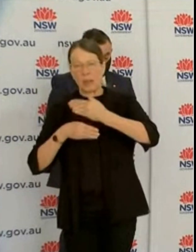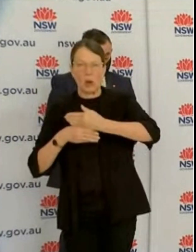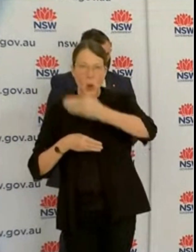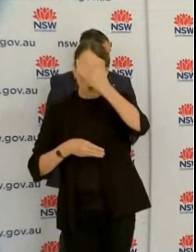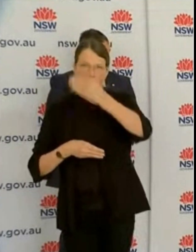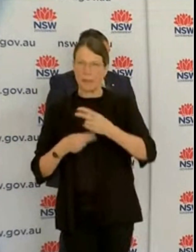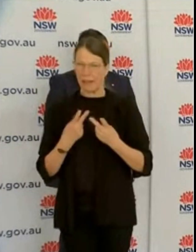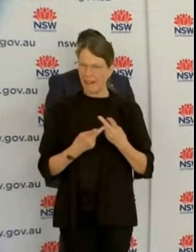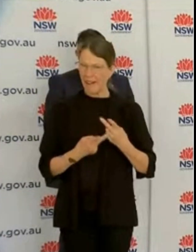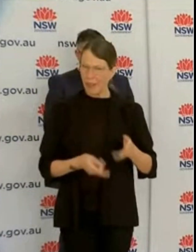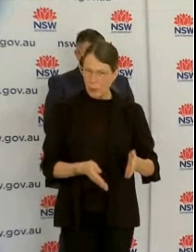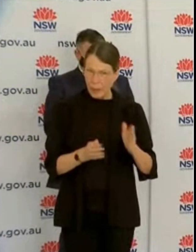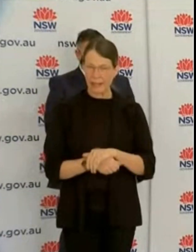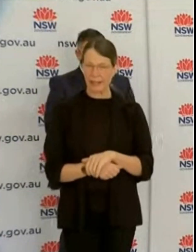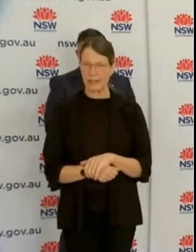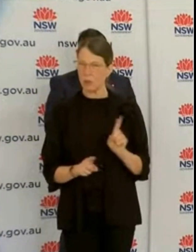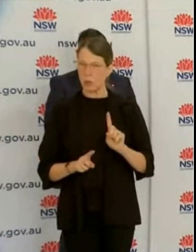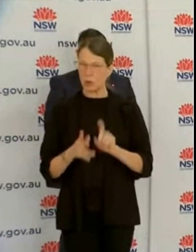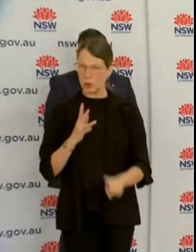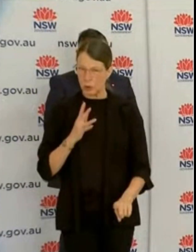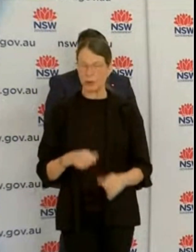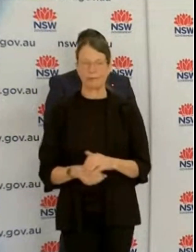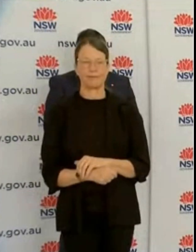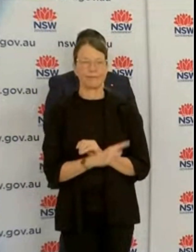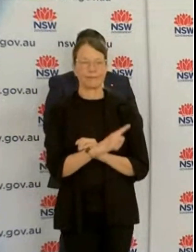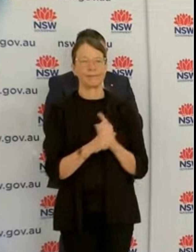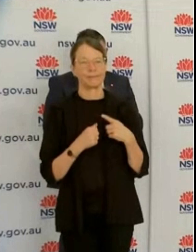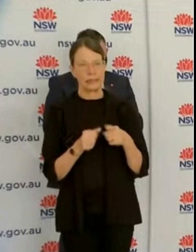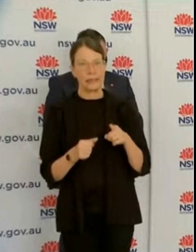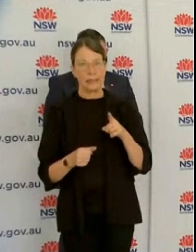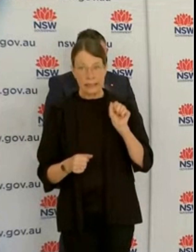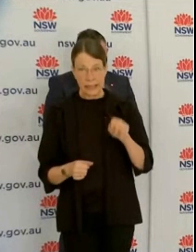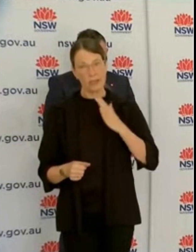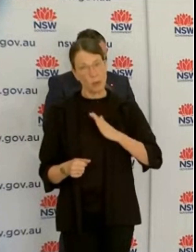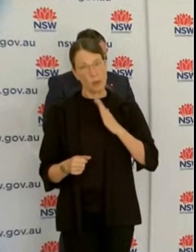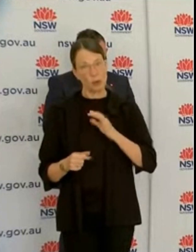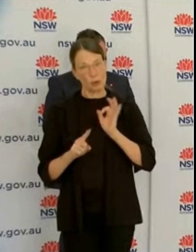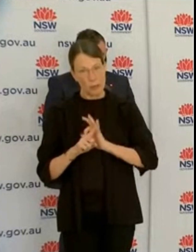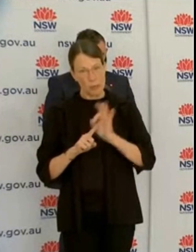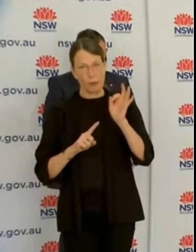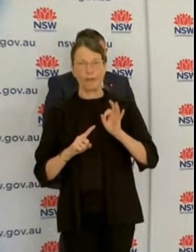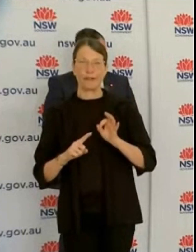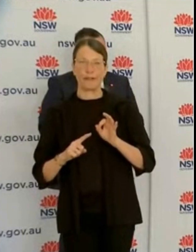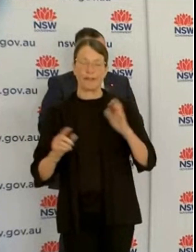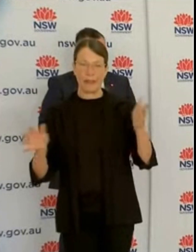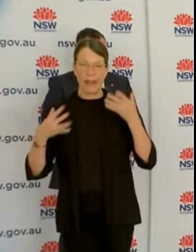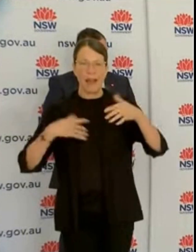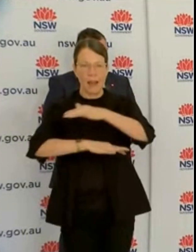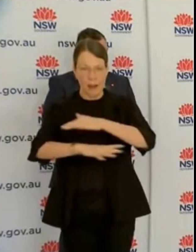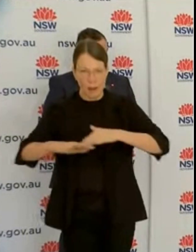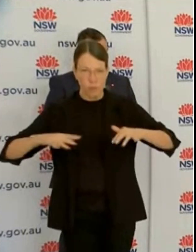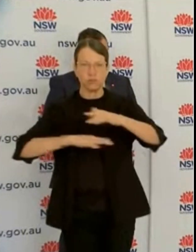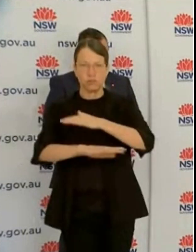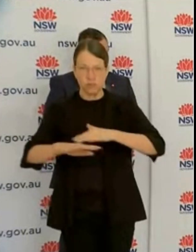is to use existing infrastructure, and the best way to get increased ventilation. So we're looking at all those issues. The warmer months